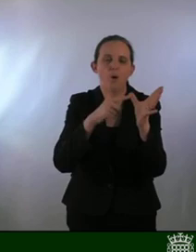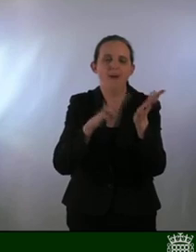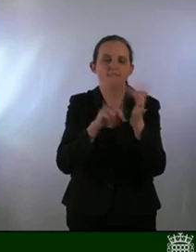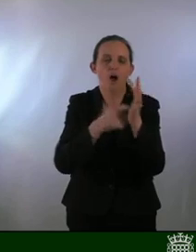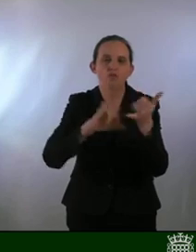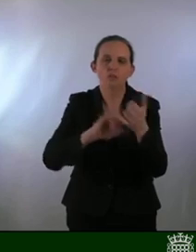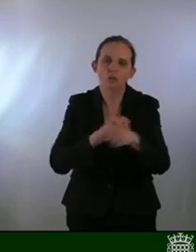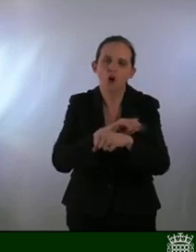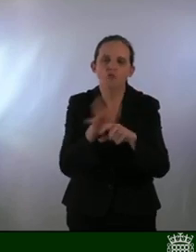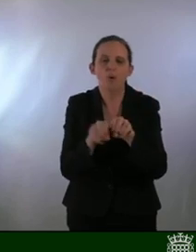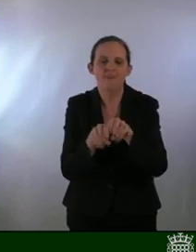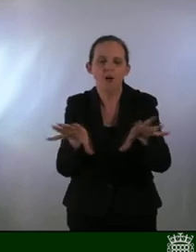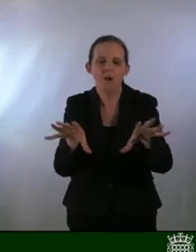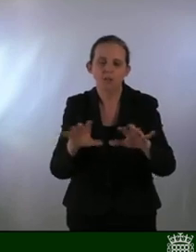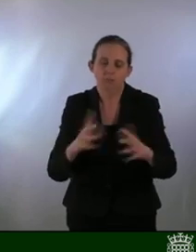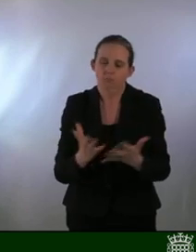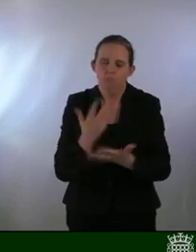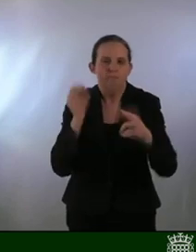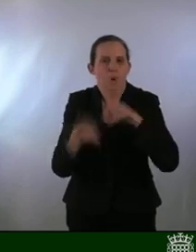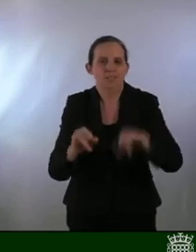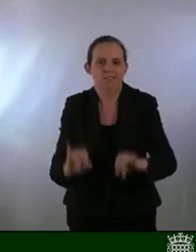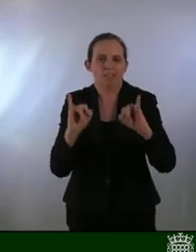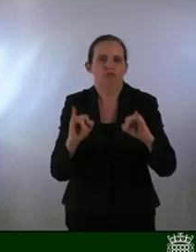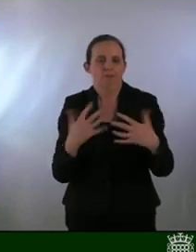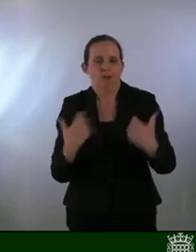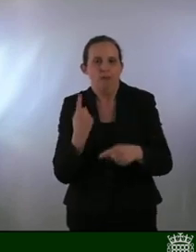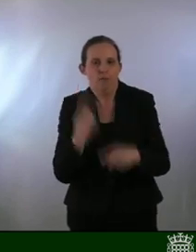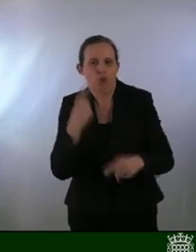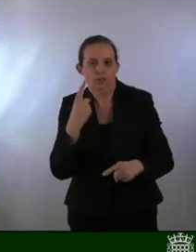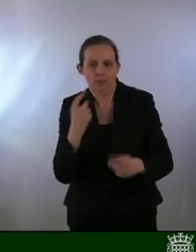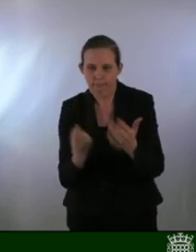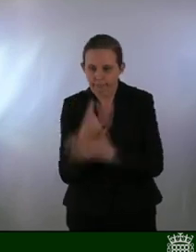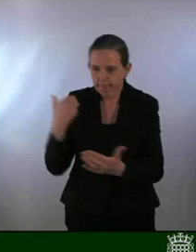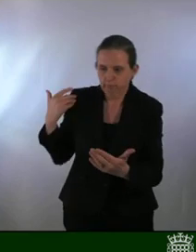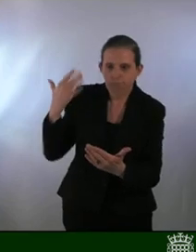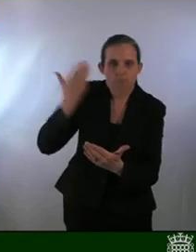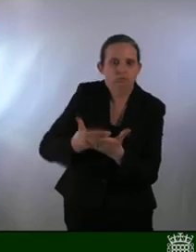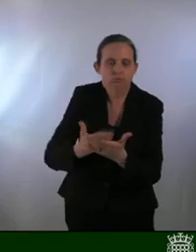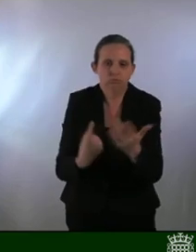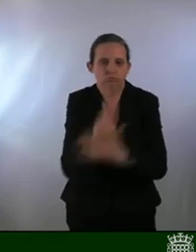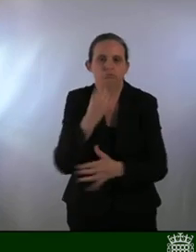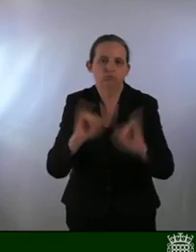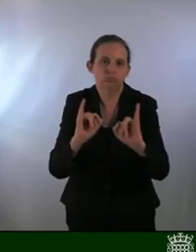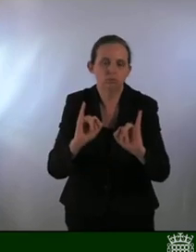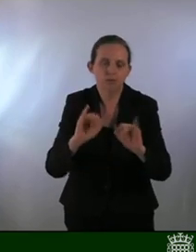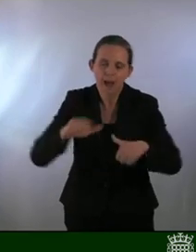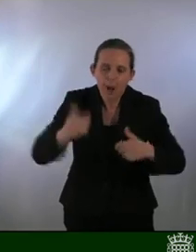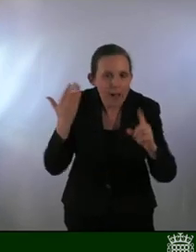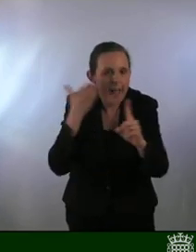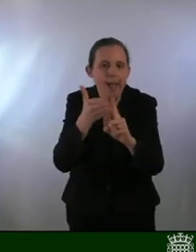most serious public health emergency that our nation has faced for a generation. Our goal is to protect